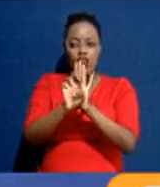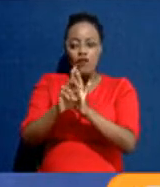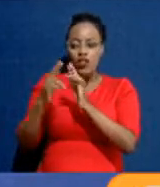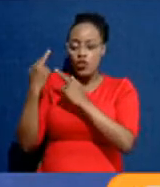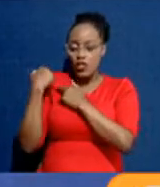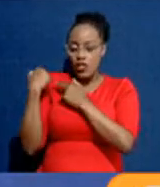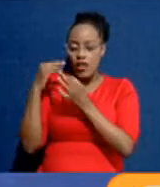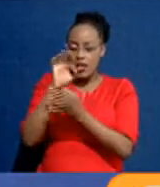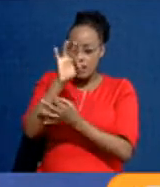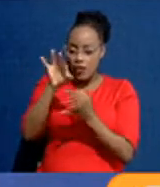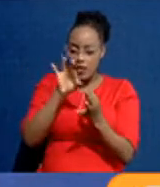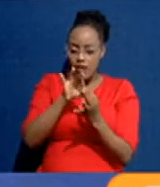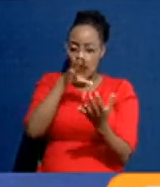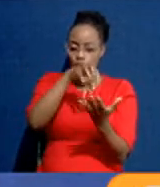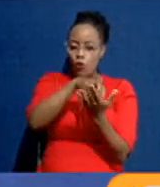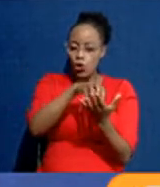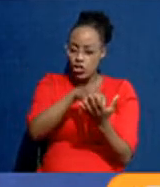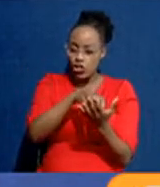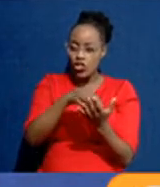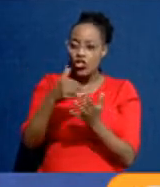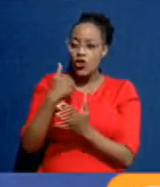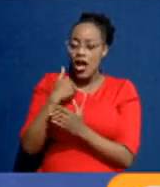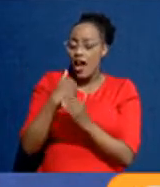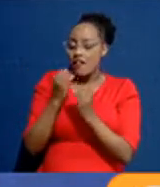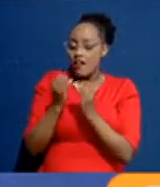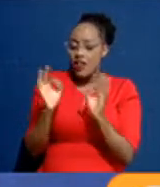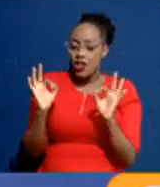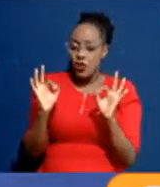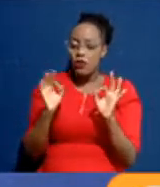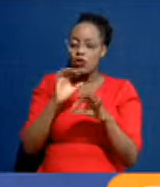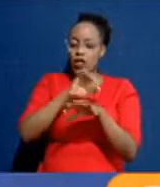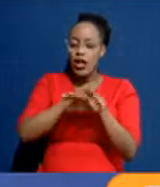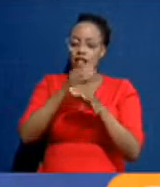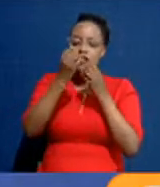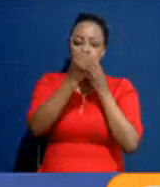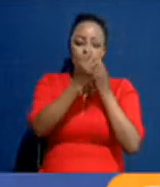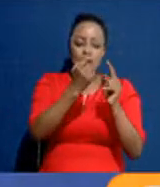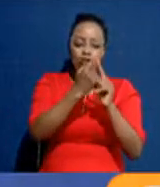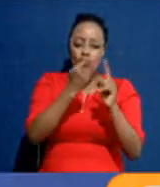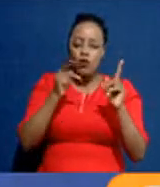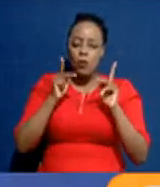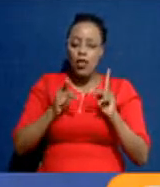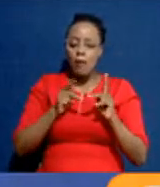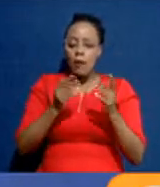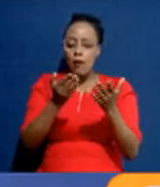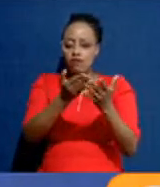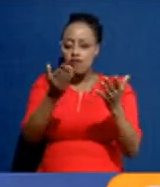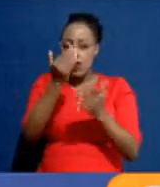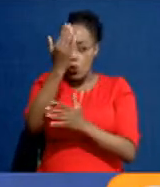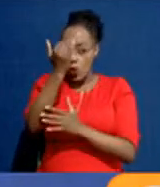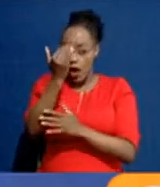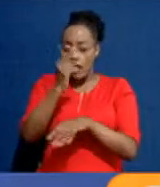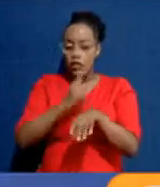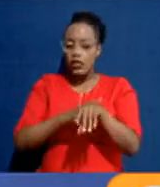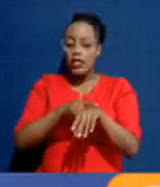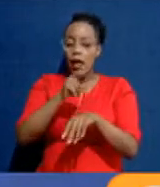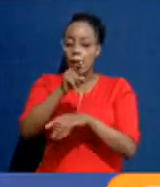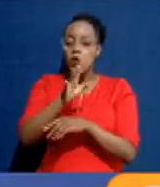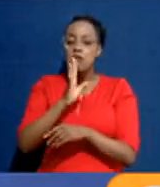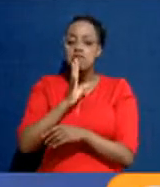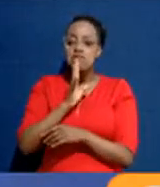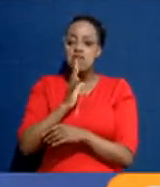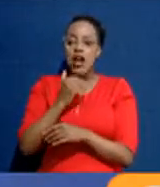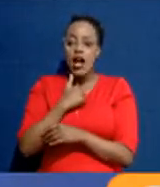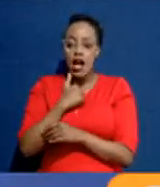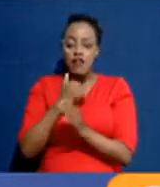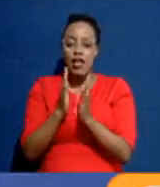certain portfolio, you have the latitude of freedom to get information from your officers. So by the time you are making a statement,